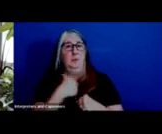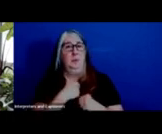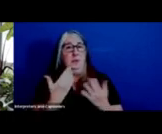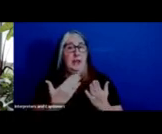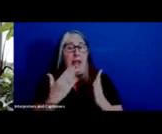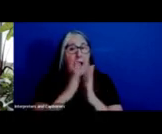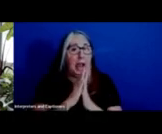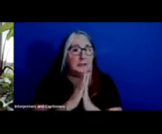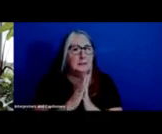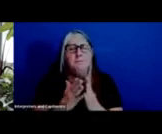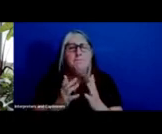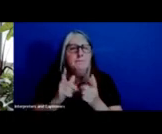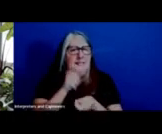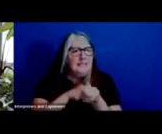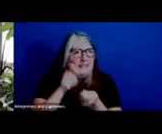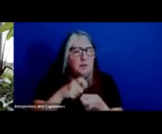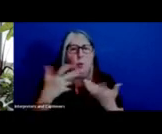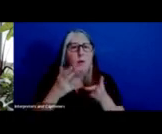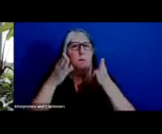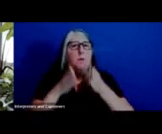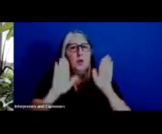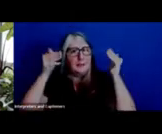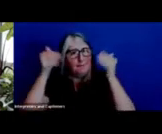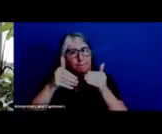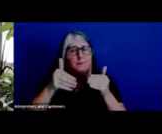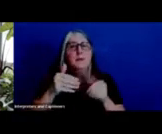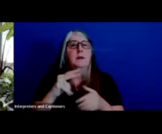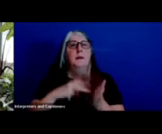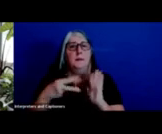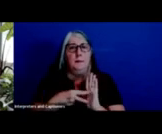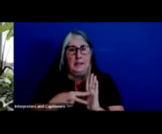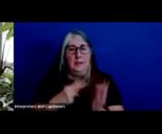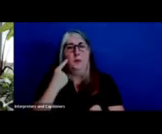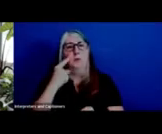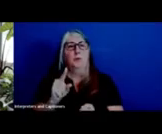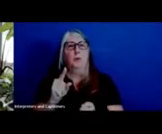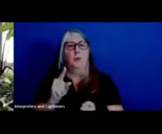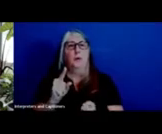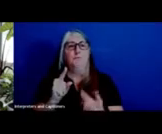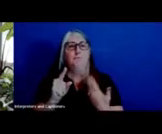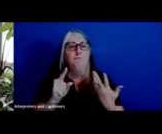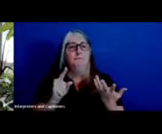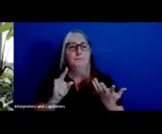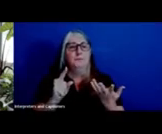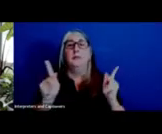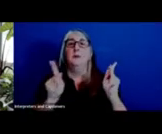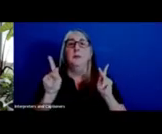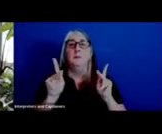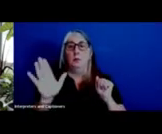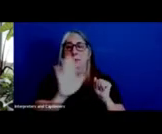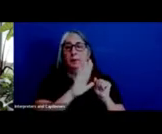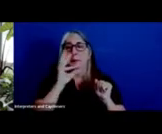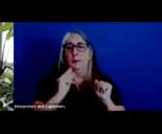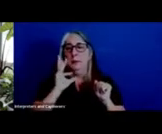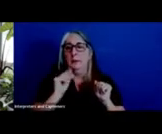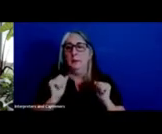as possible, what does person-centered really mean in terms of people's experiences